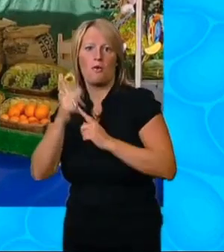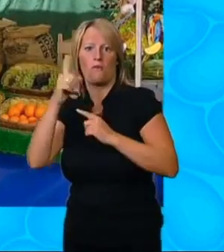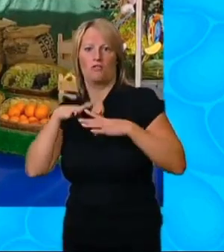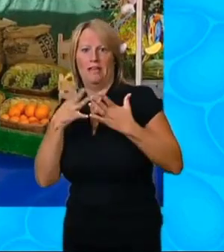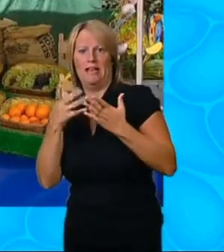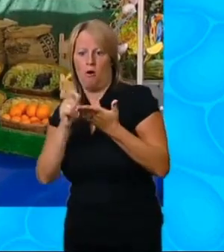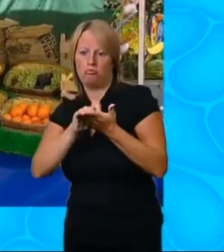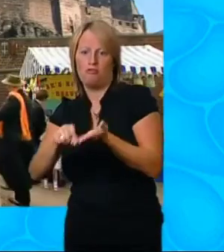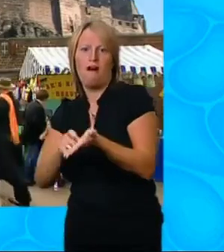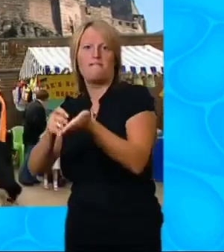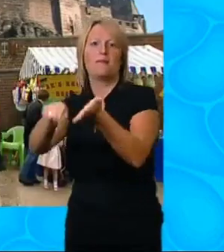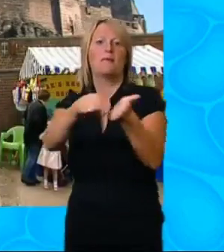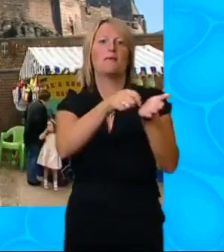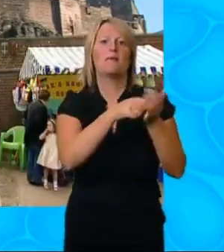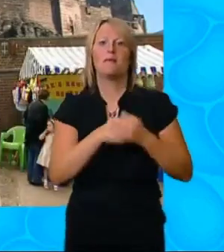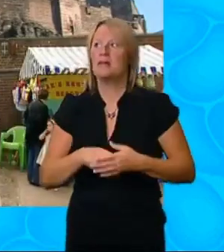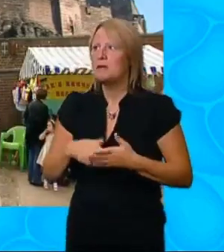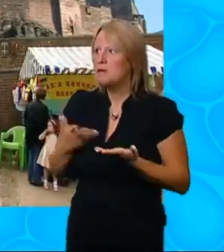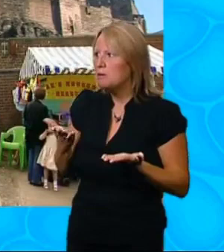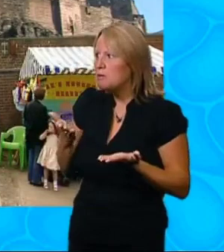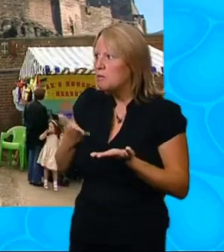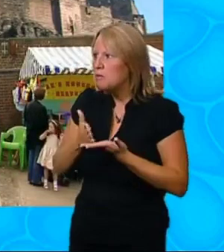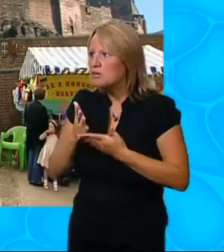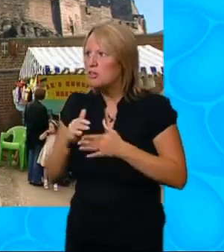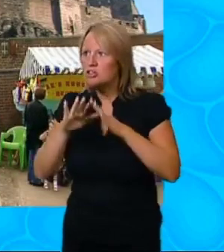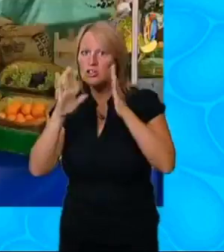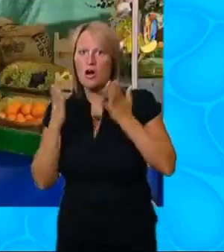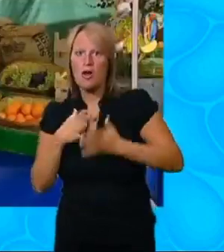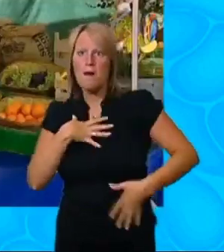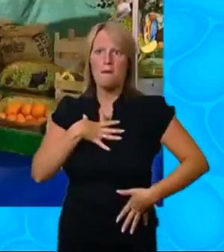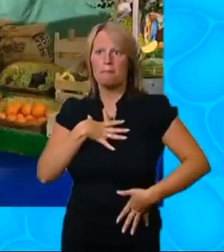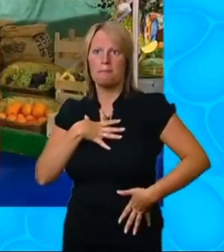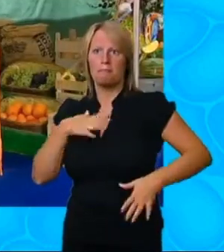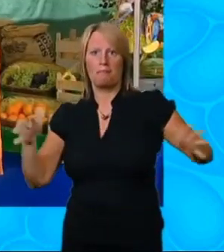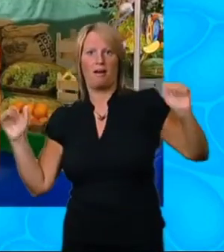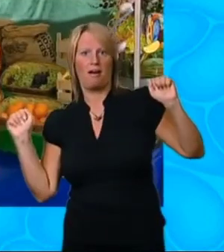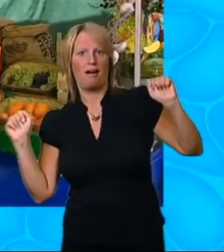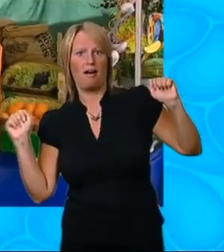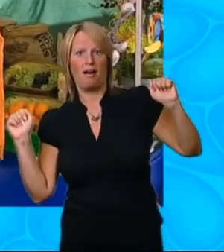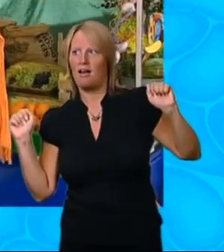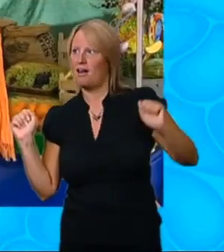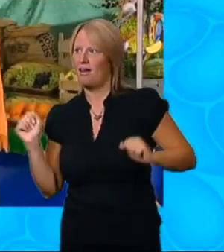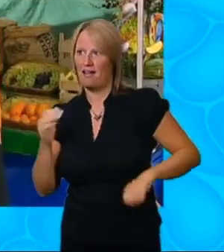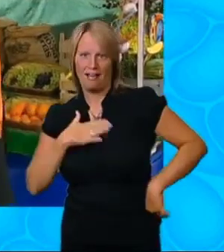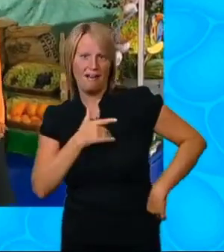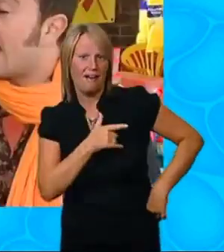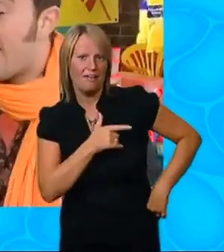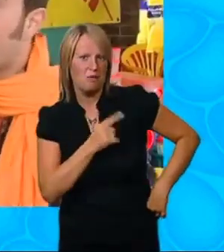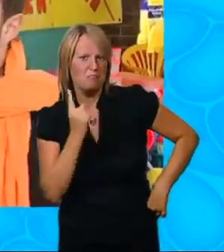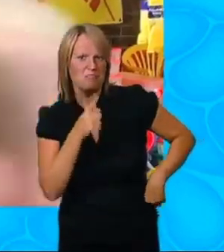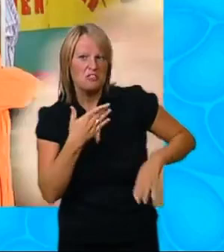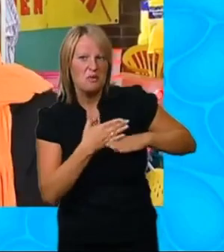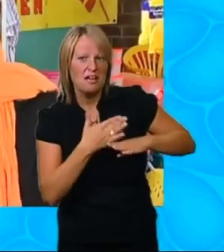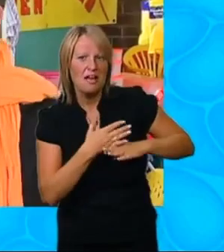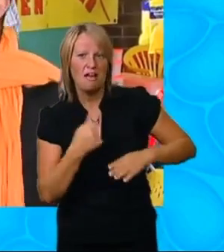the Film Star autograph. Swing through the turnips. Hello there, Raymond. How are you doing? I'm